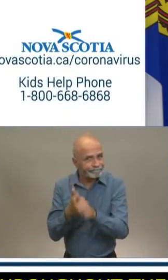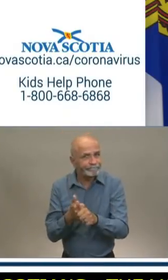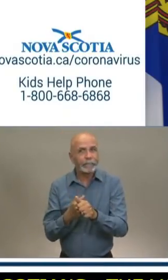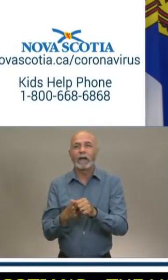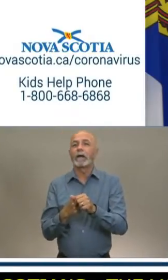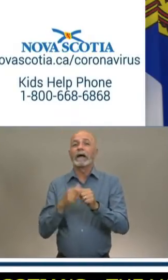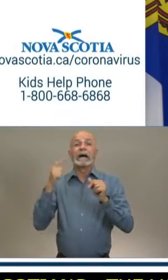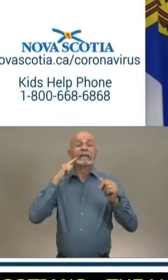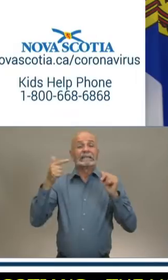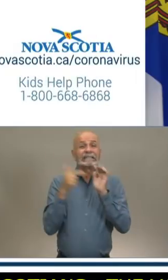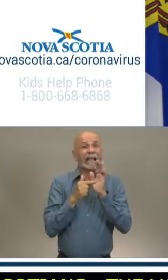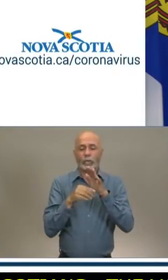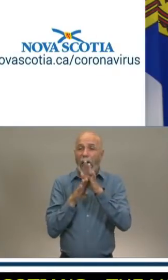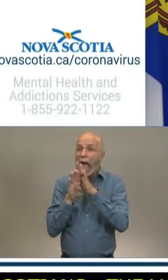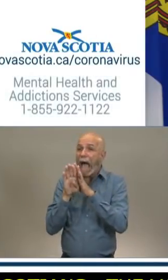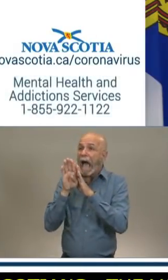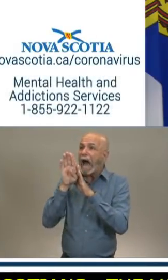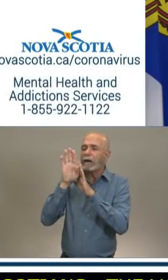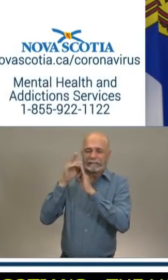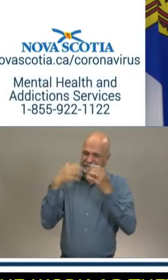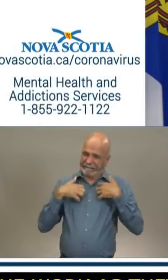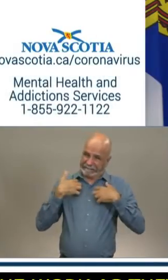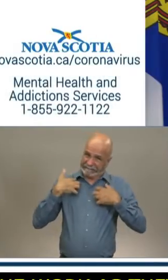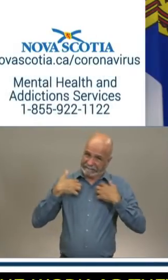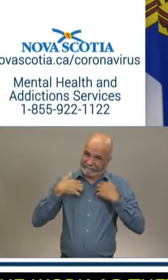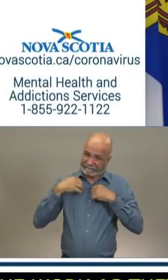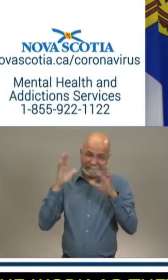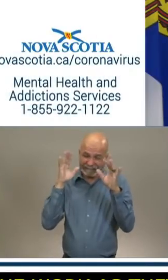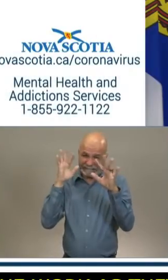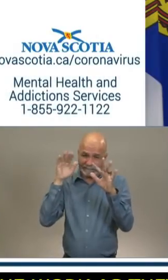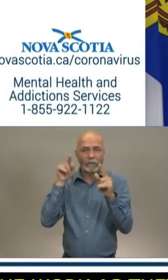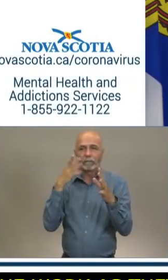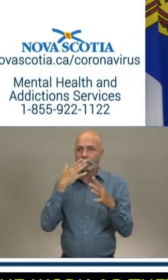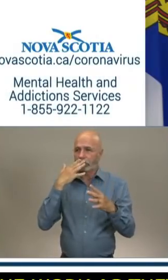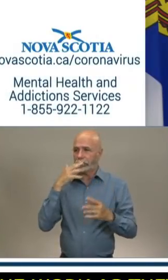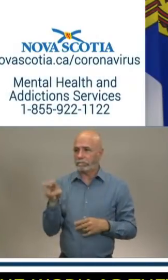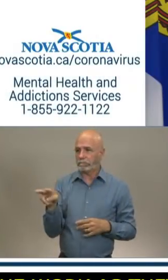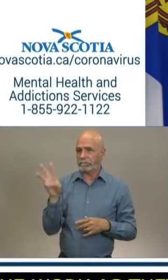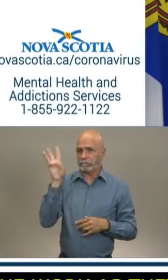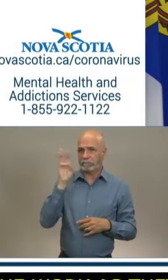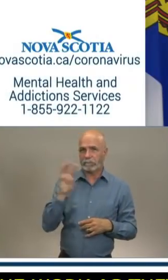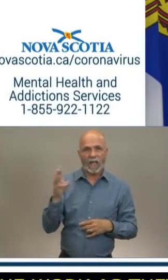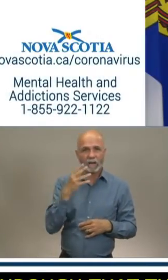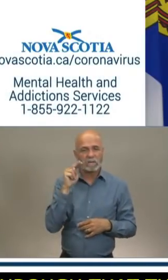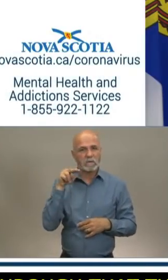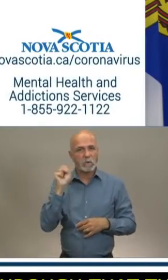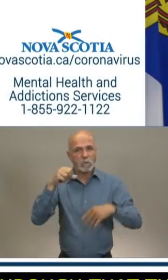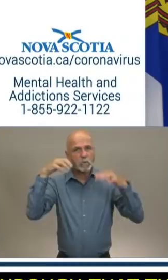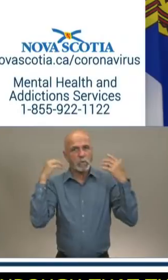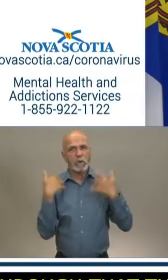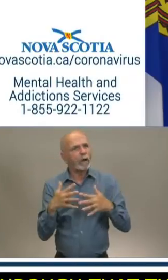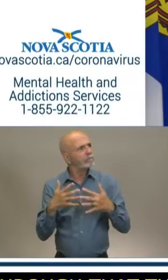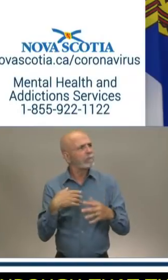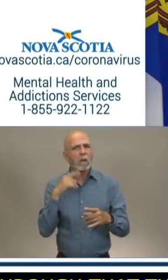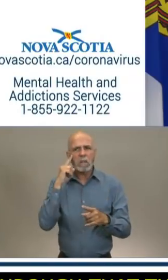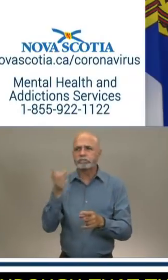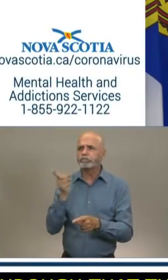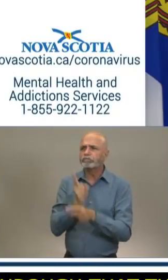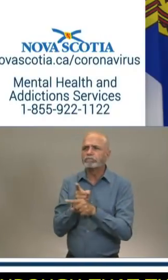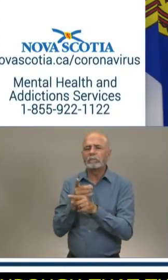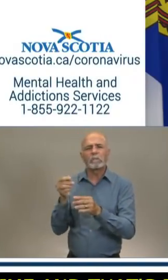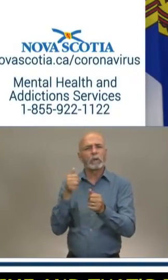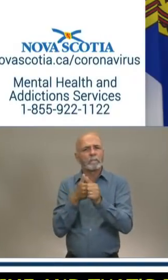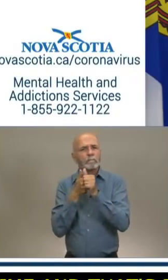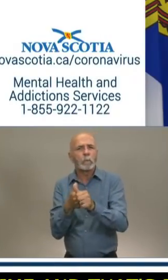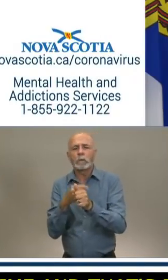Strang just said, in record time, and that's being recognized. I firmly believe these are the right restrictions, and that's why we need to be patient, cautious,